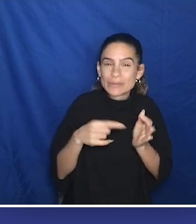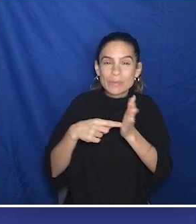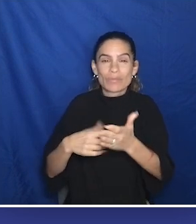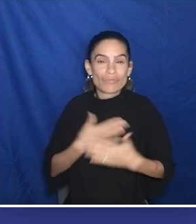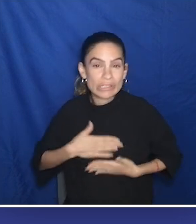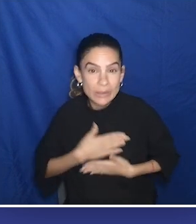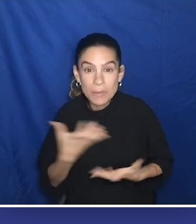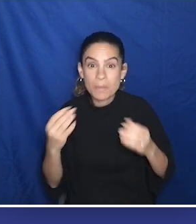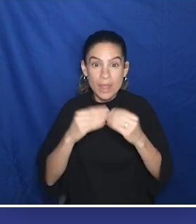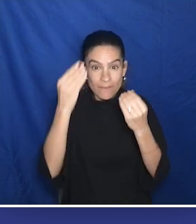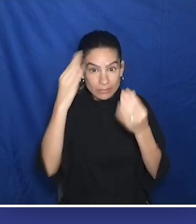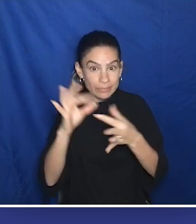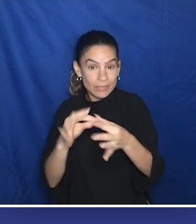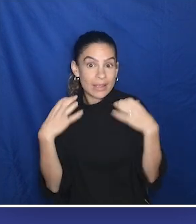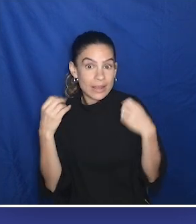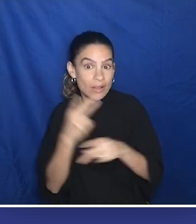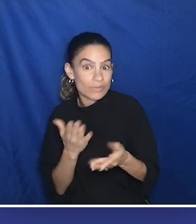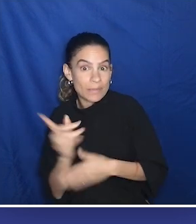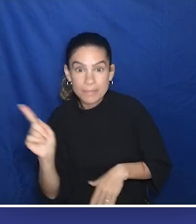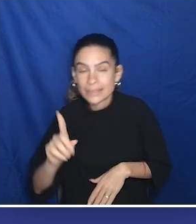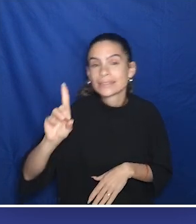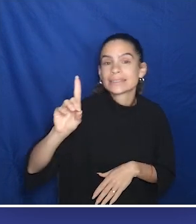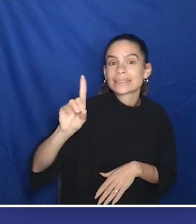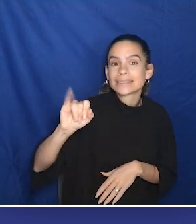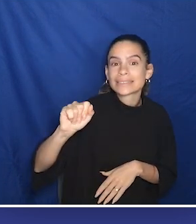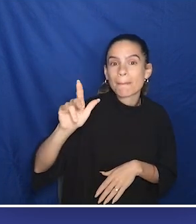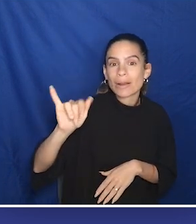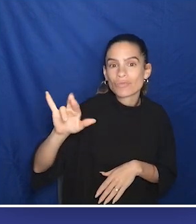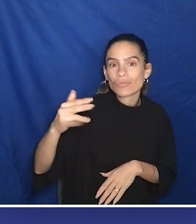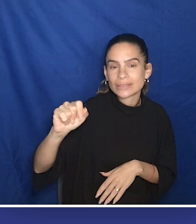can find more information about your healthcare rights at